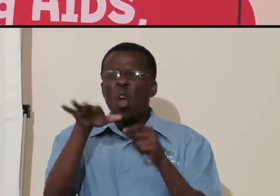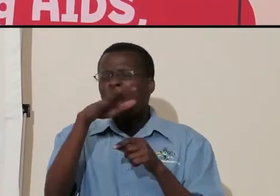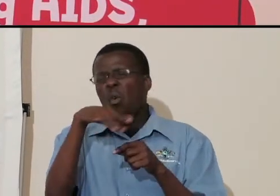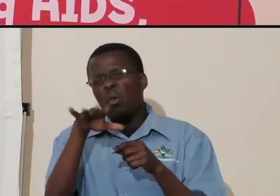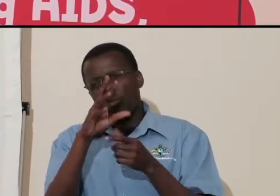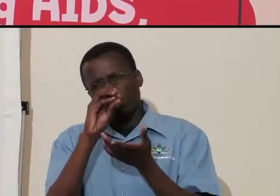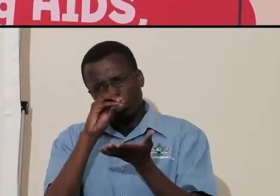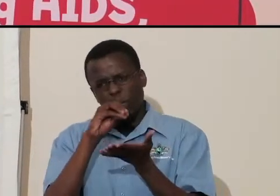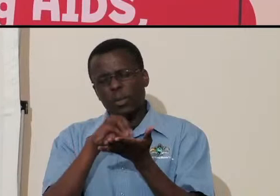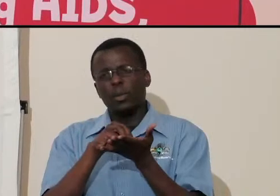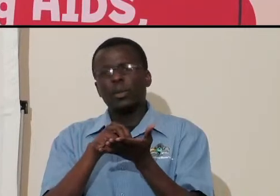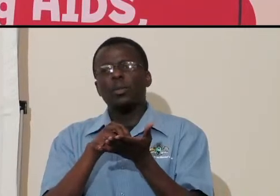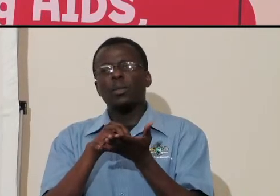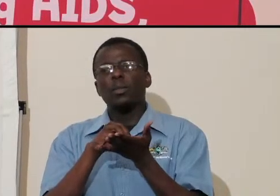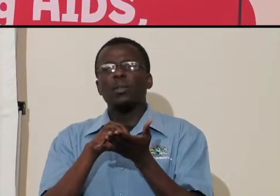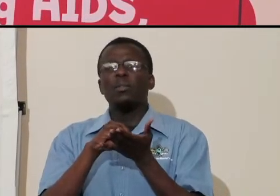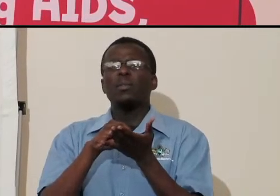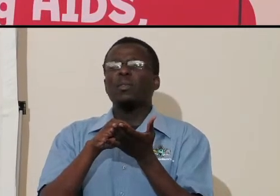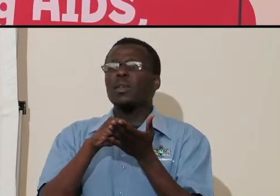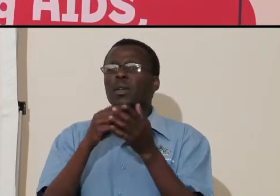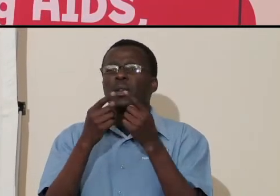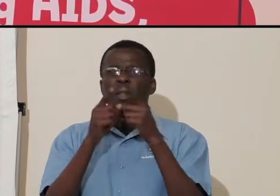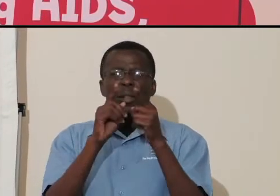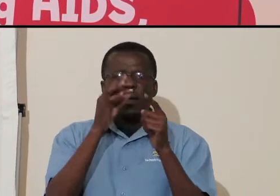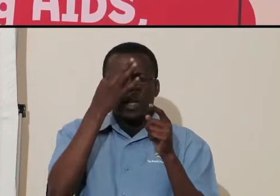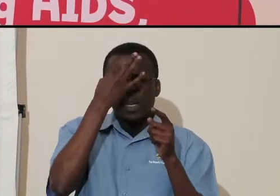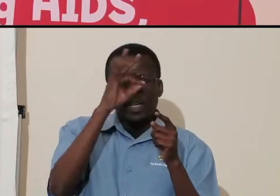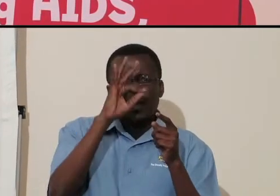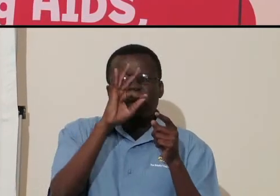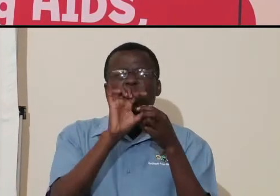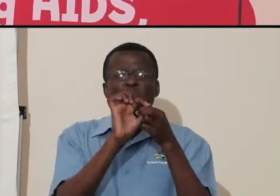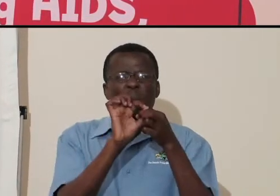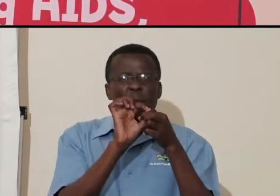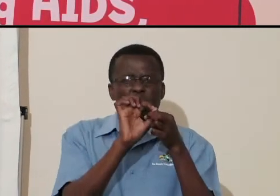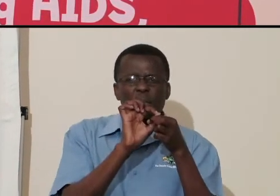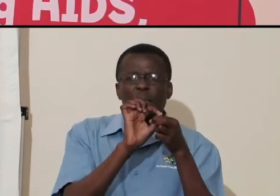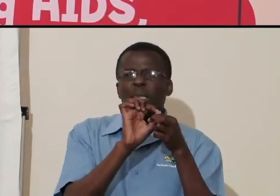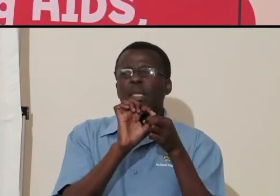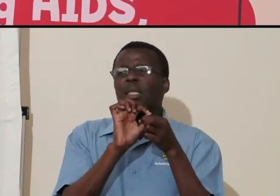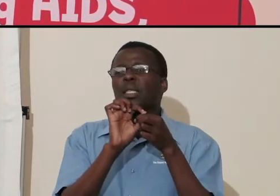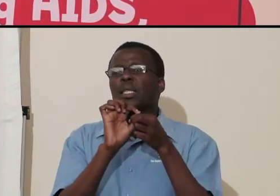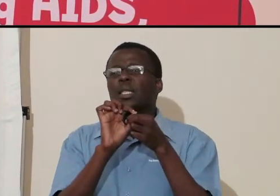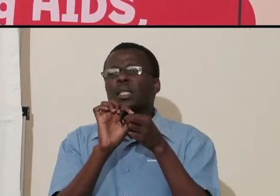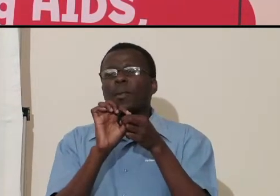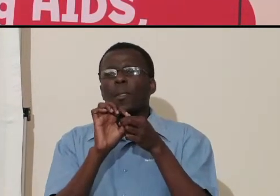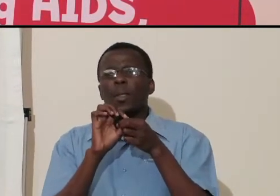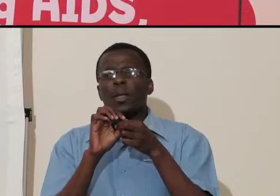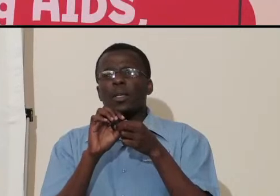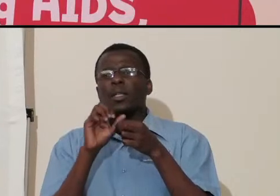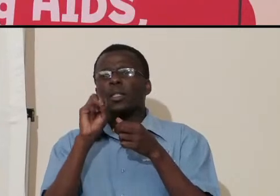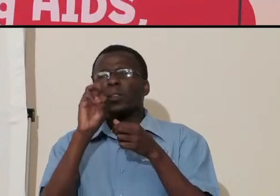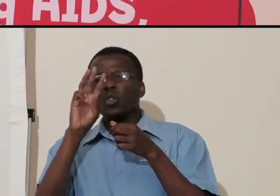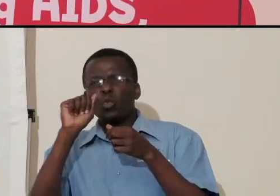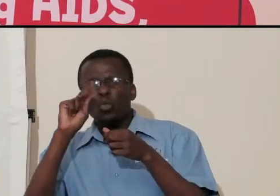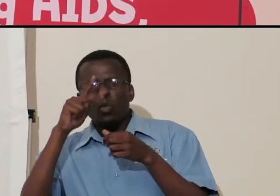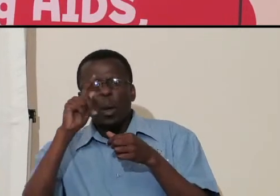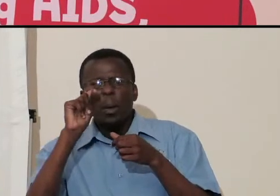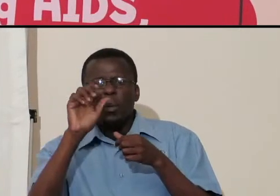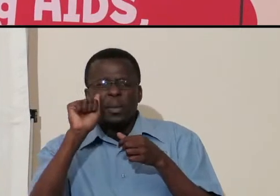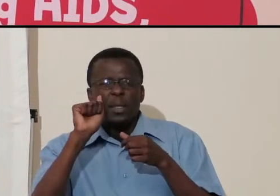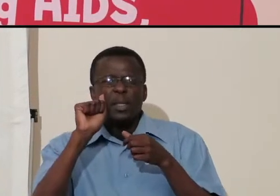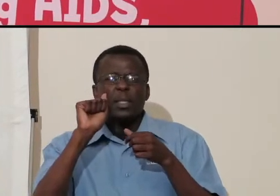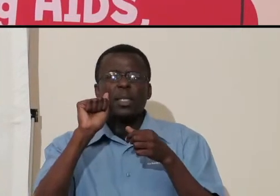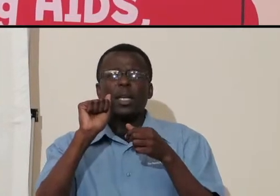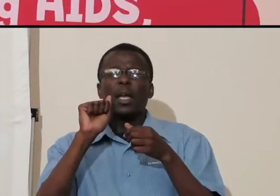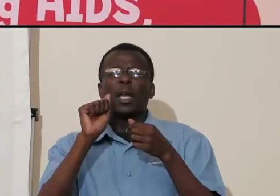partners, PSHAC from government, SWAPCHA from the private